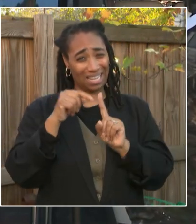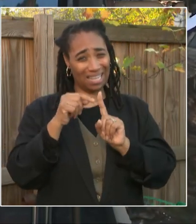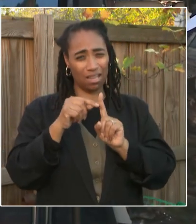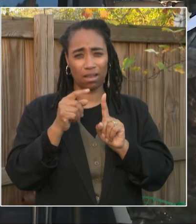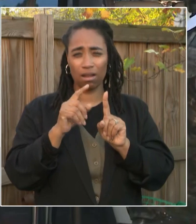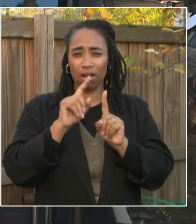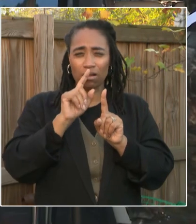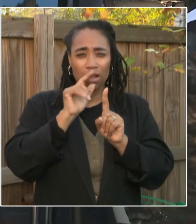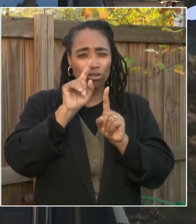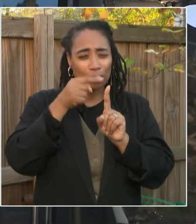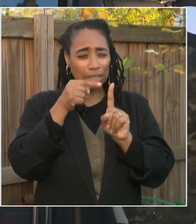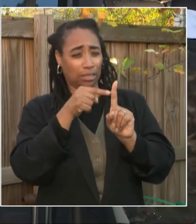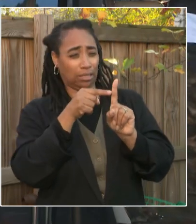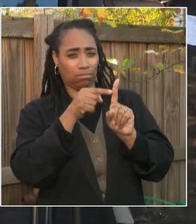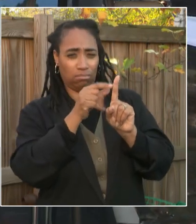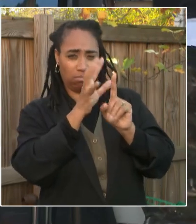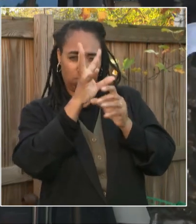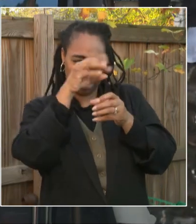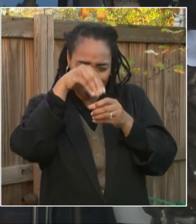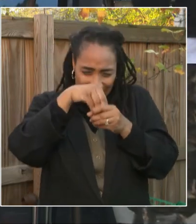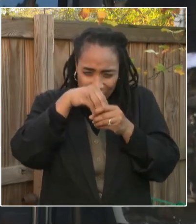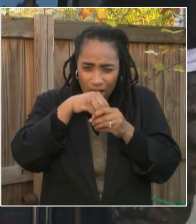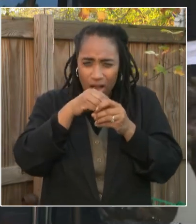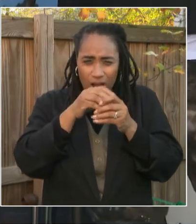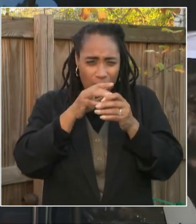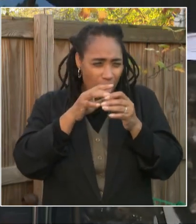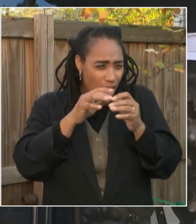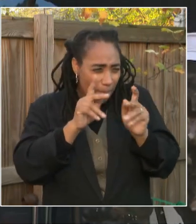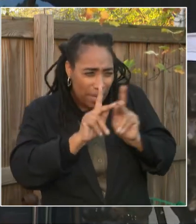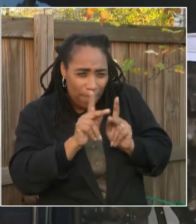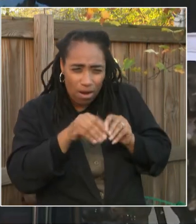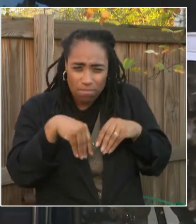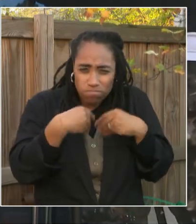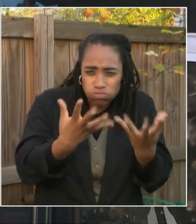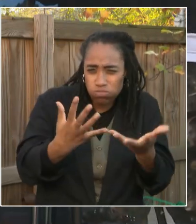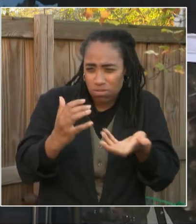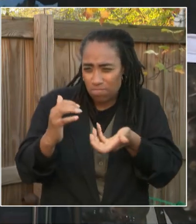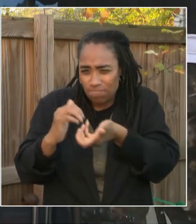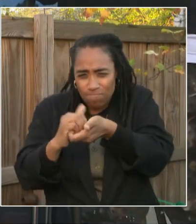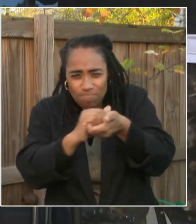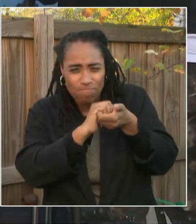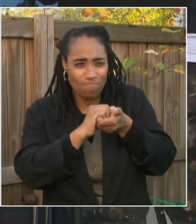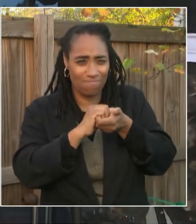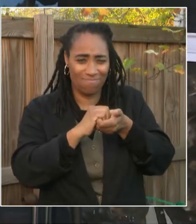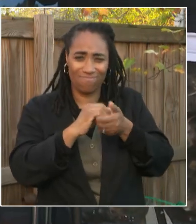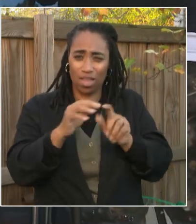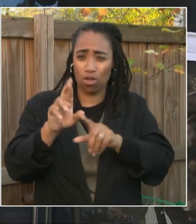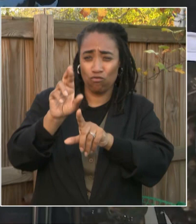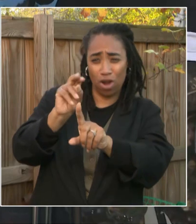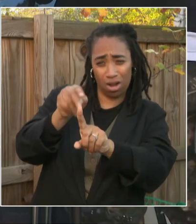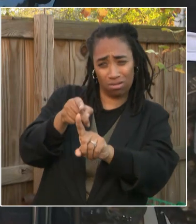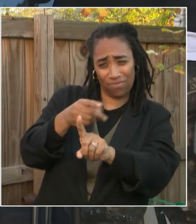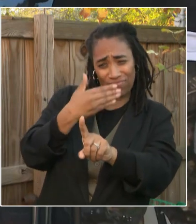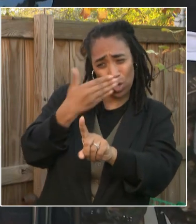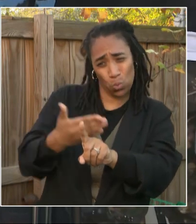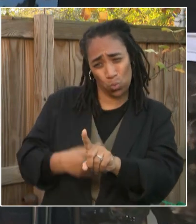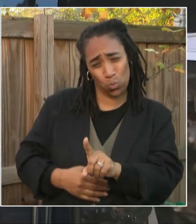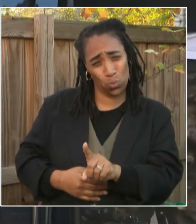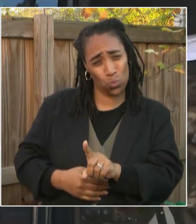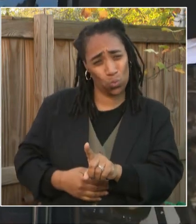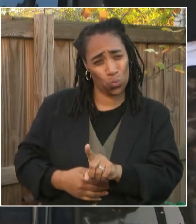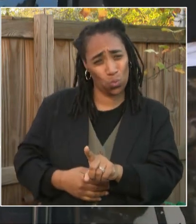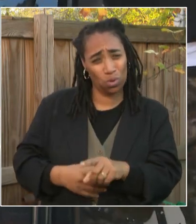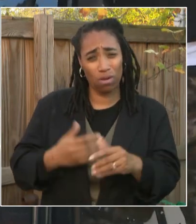I thank you for all the encouragement and unwavering beliefs in us. To the youth in our city who might feel like the